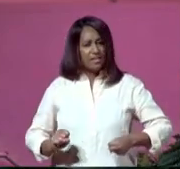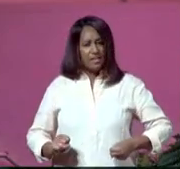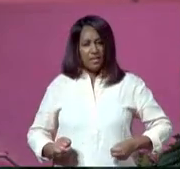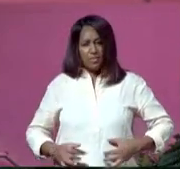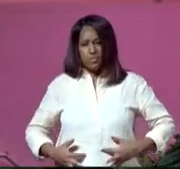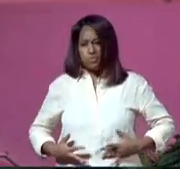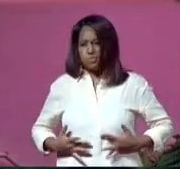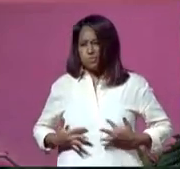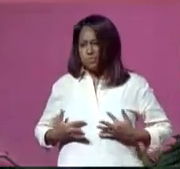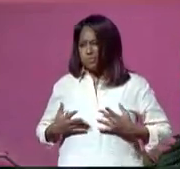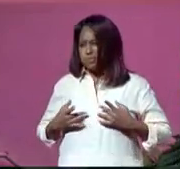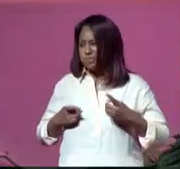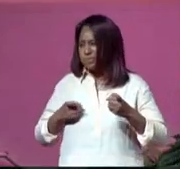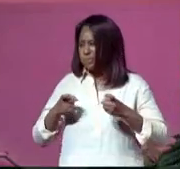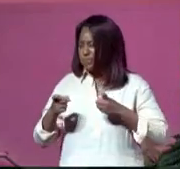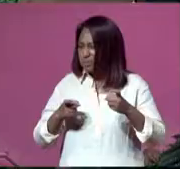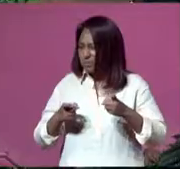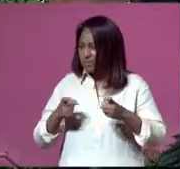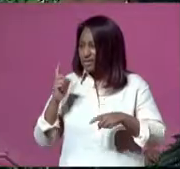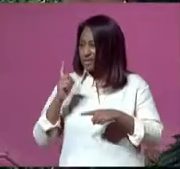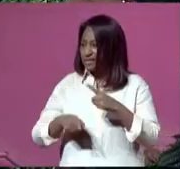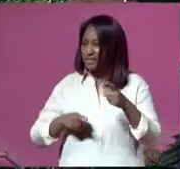make right choices.